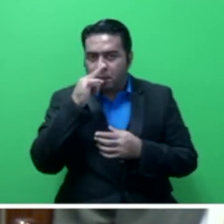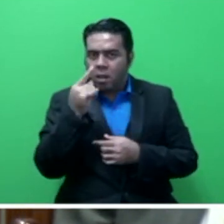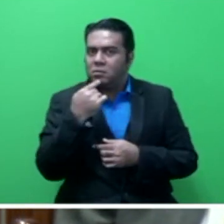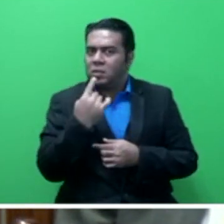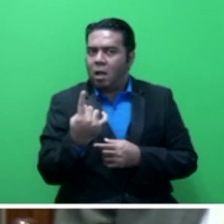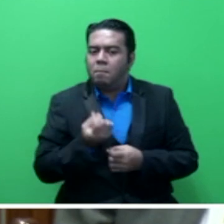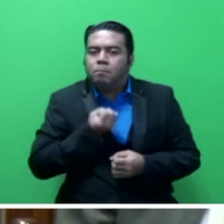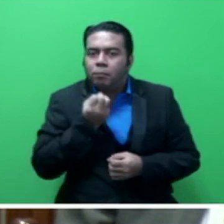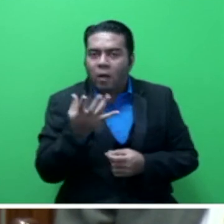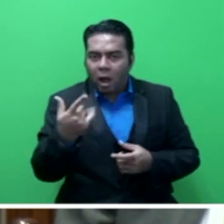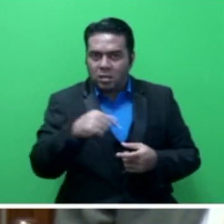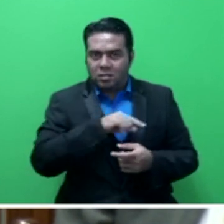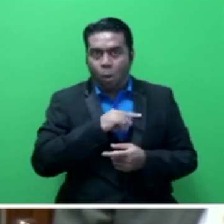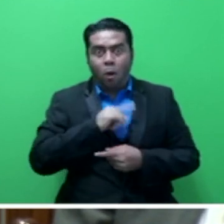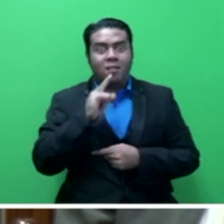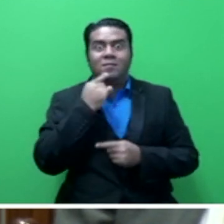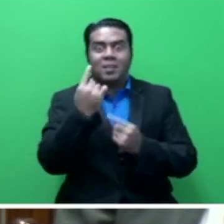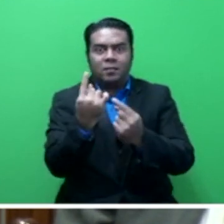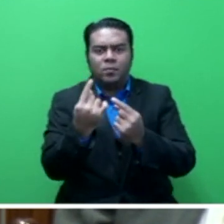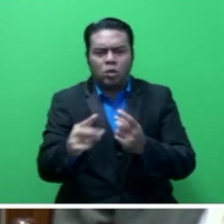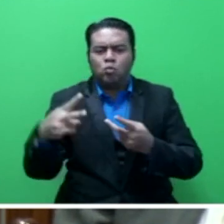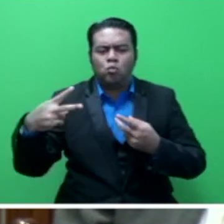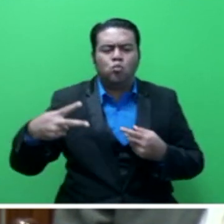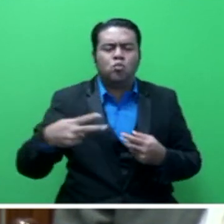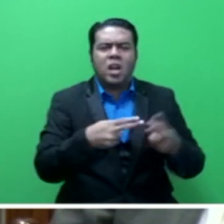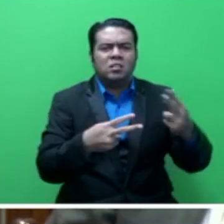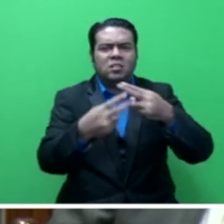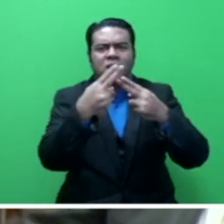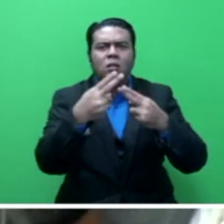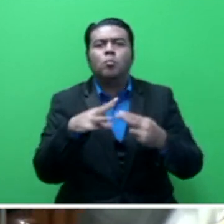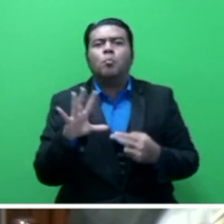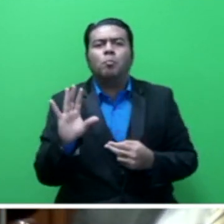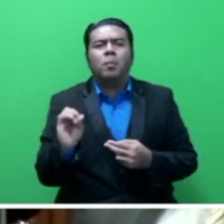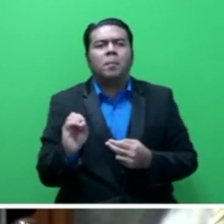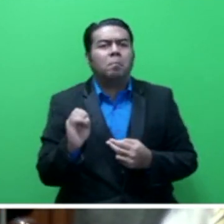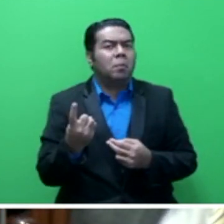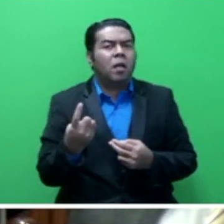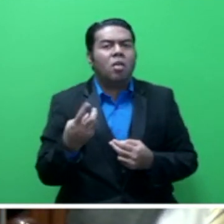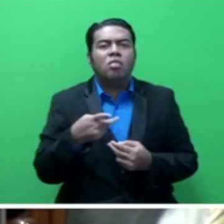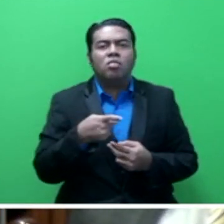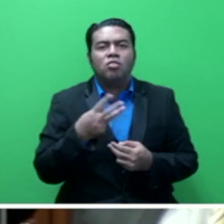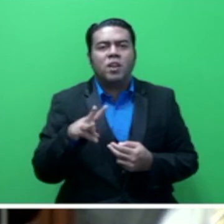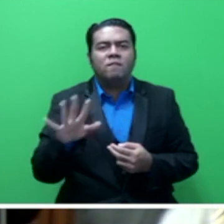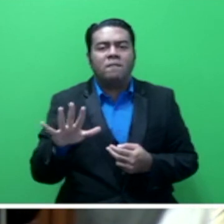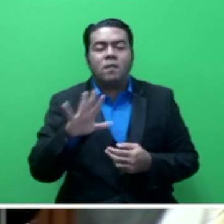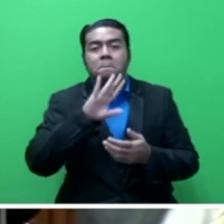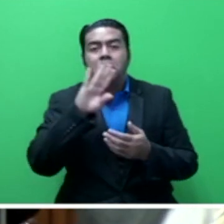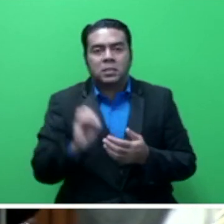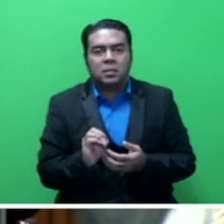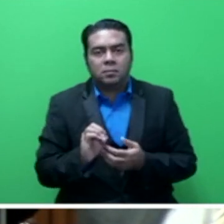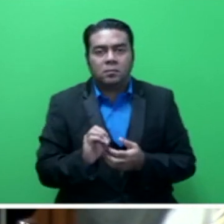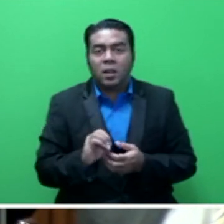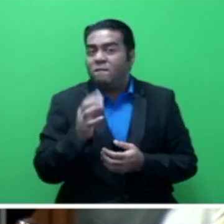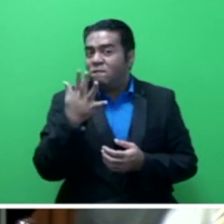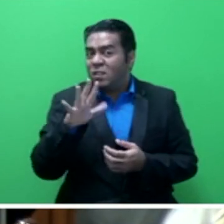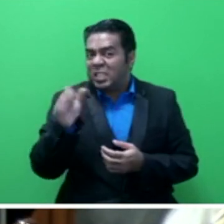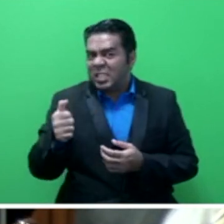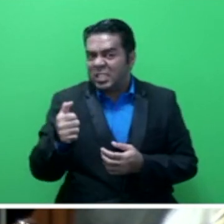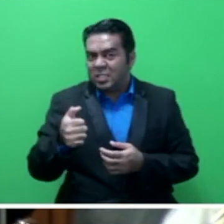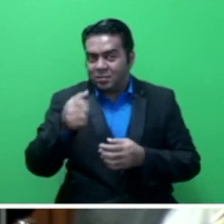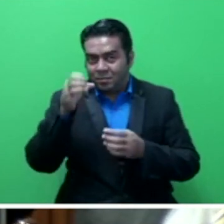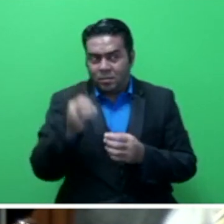they have said to cut their pay by 35%. Fiji has had 56 cases in total.